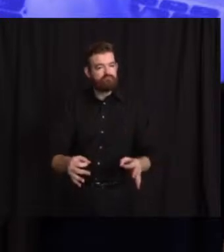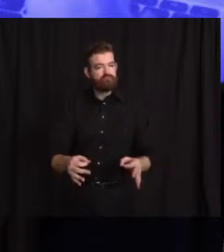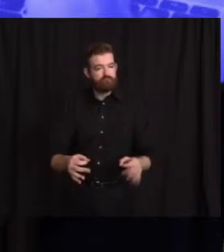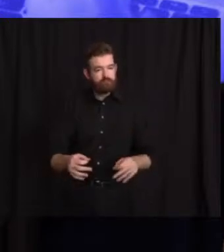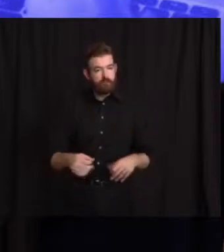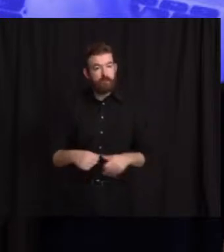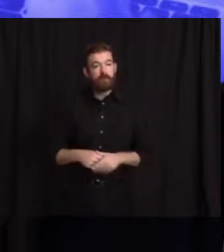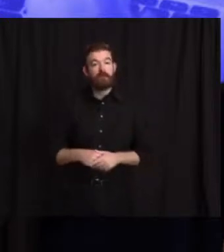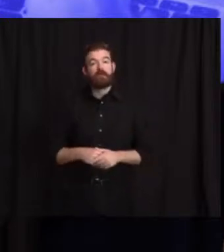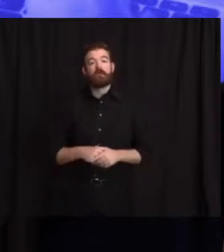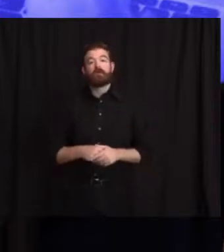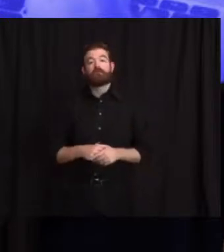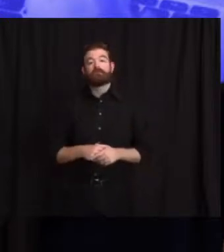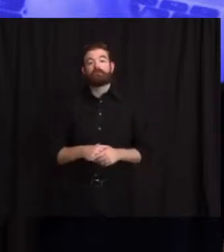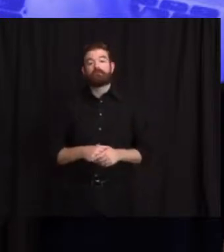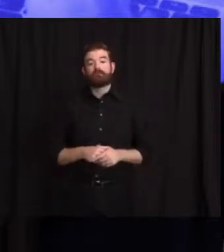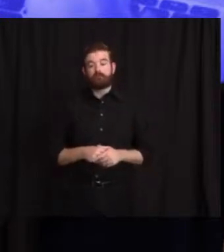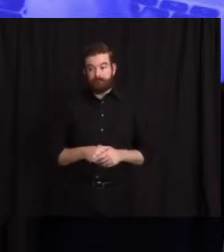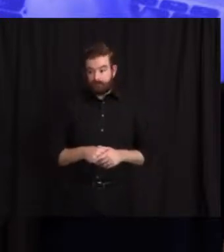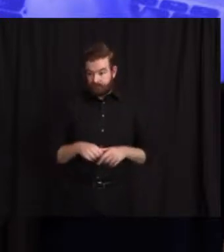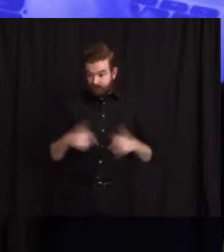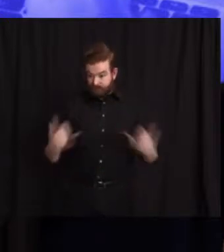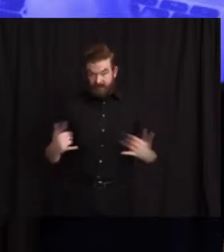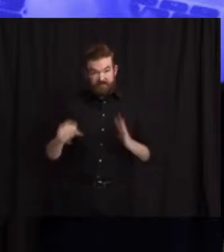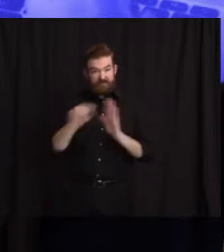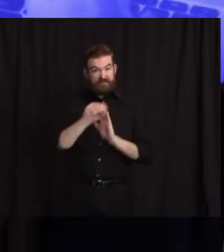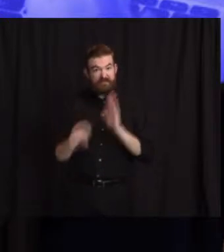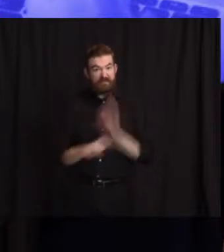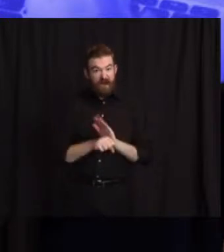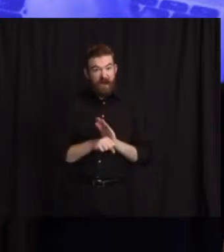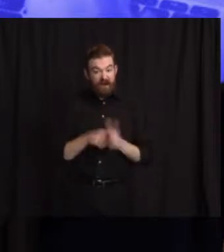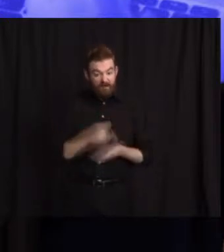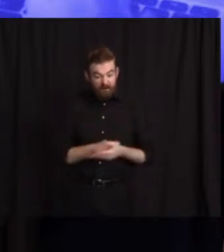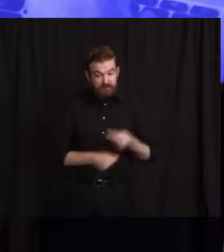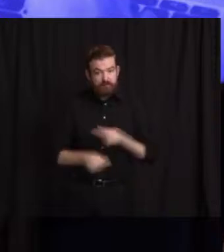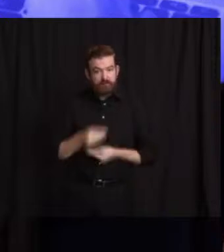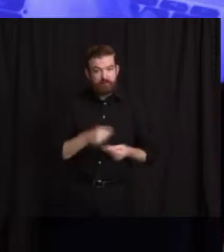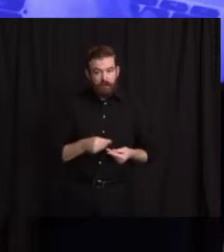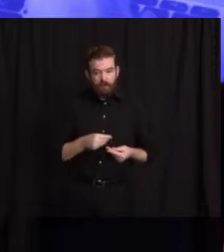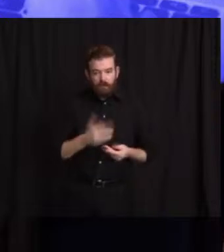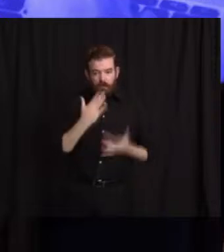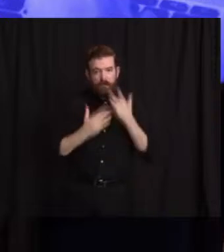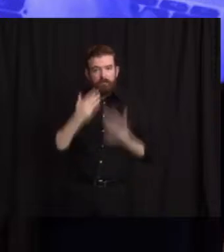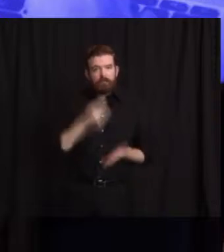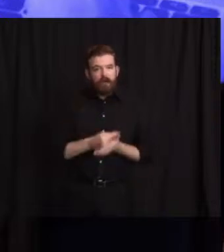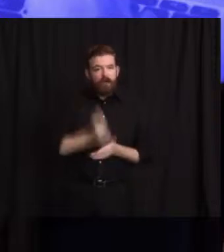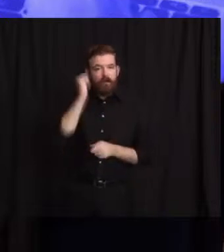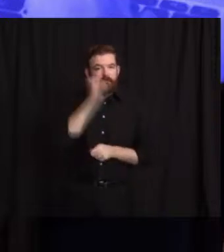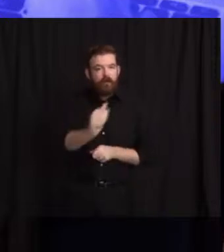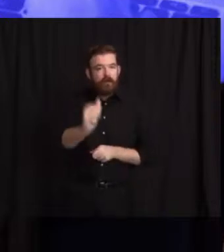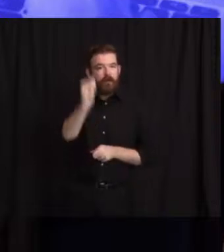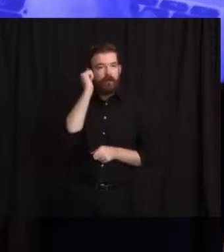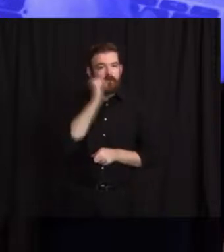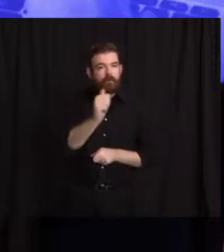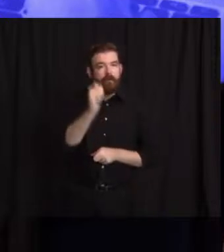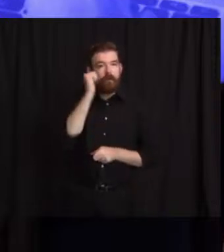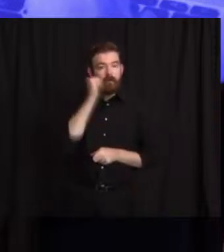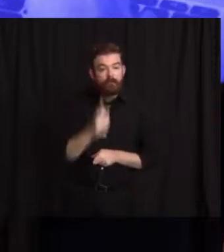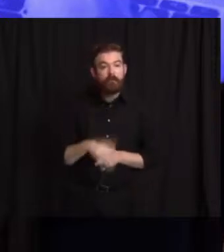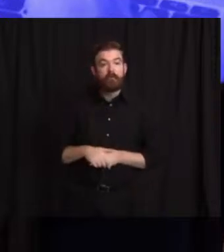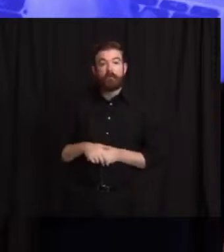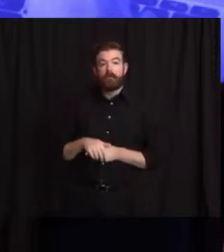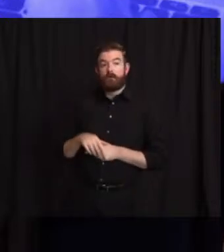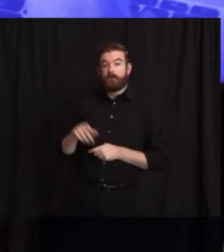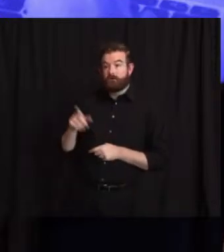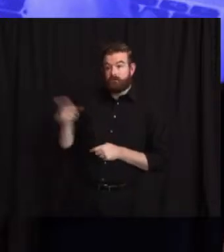long. Under the governor's leadership, we had really started to make great strides over the last 2 years to improve our fiscal